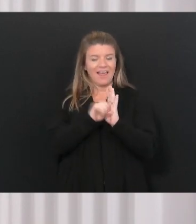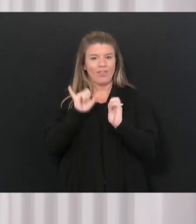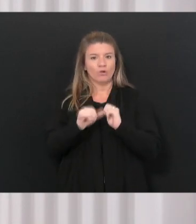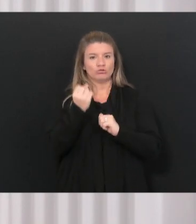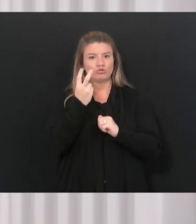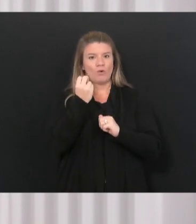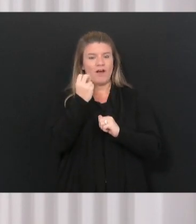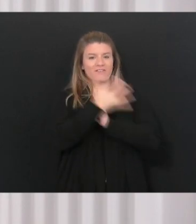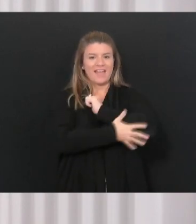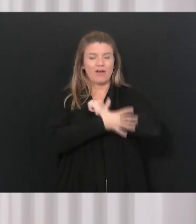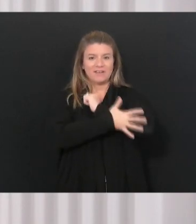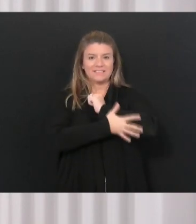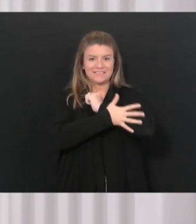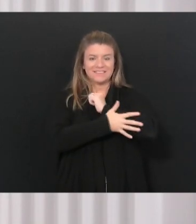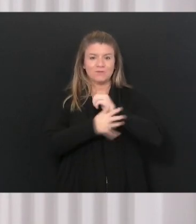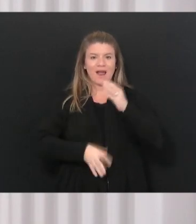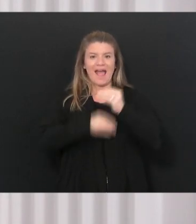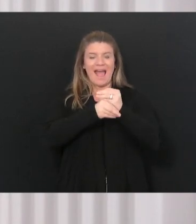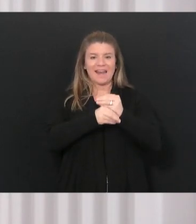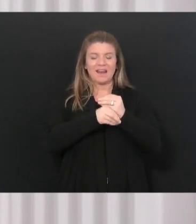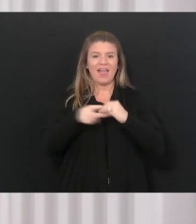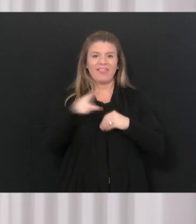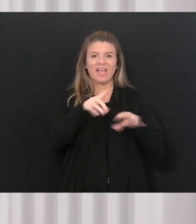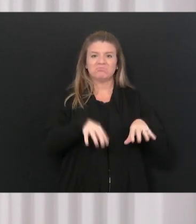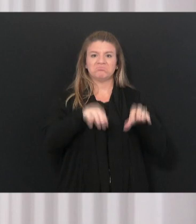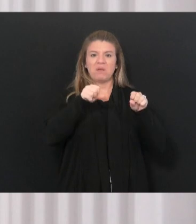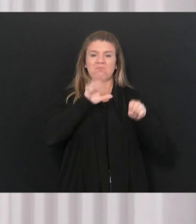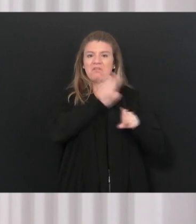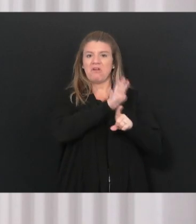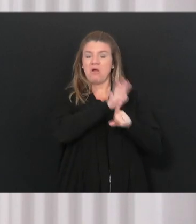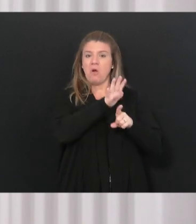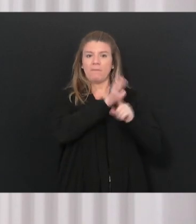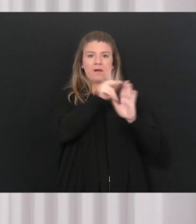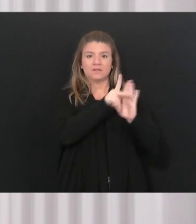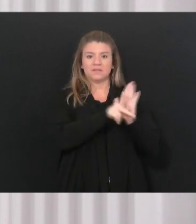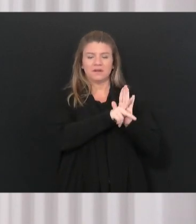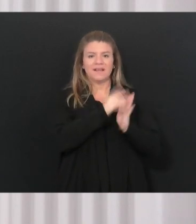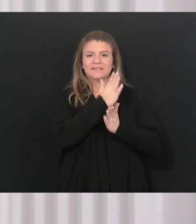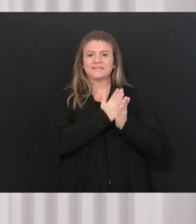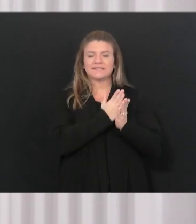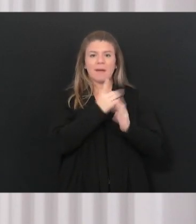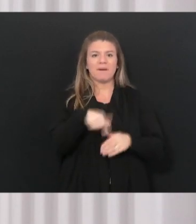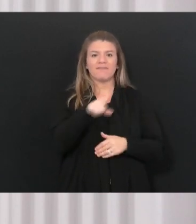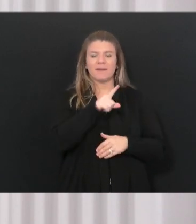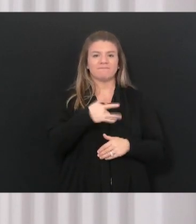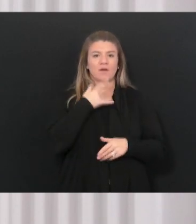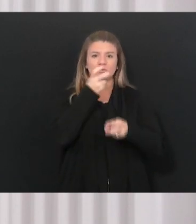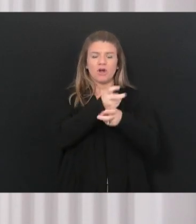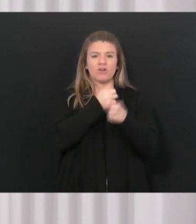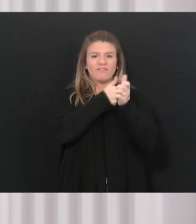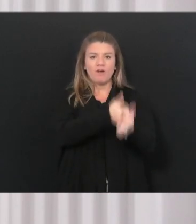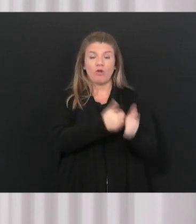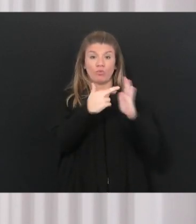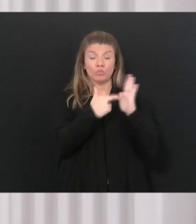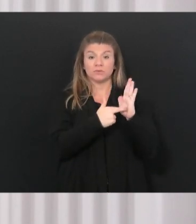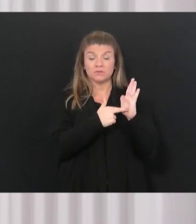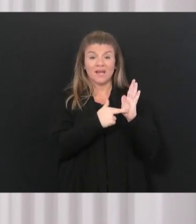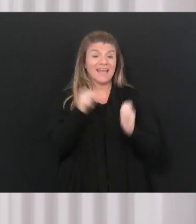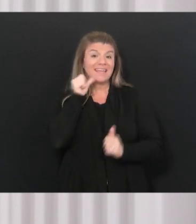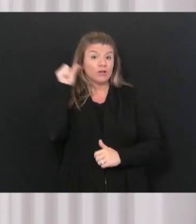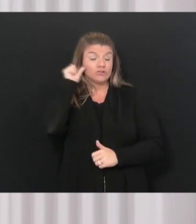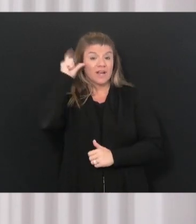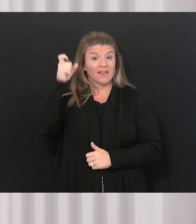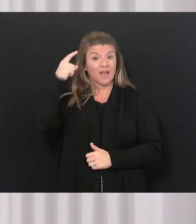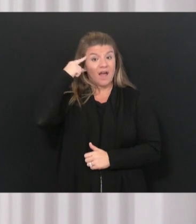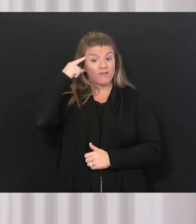go online and adopt their own policies. Some felt that it was difficult to comply with those rules. In fact, yesterday, as the governor made